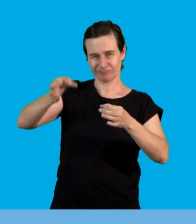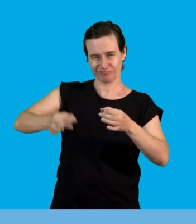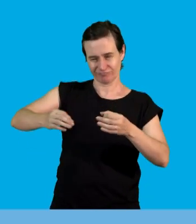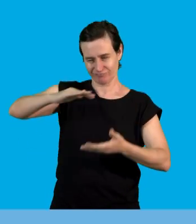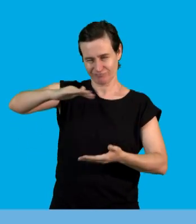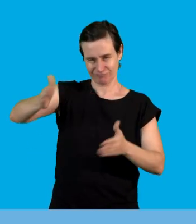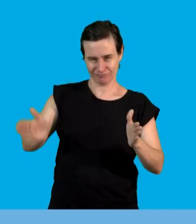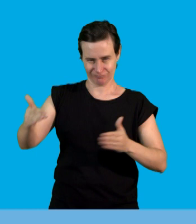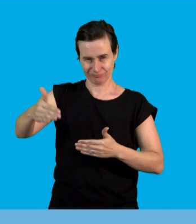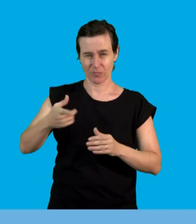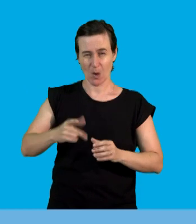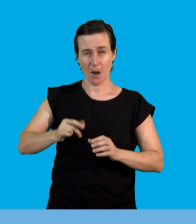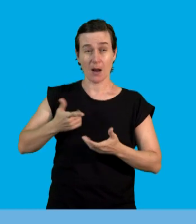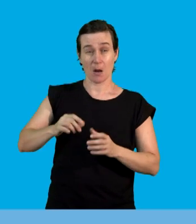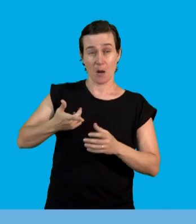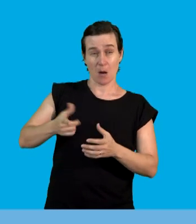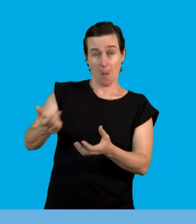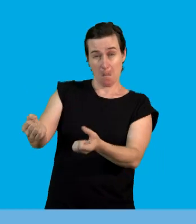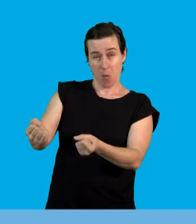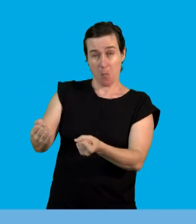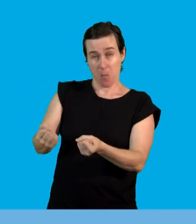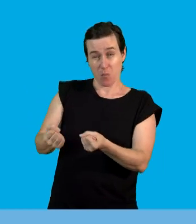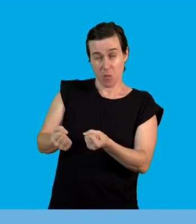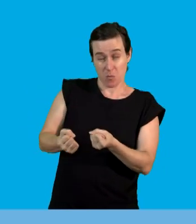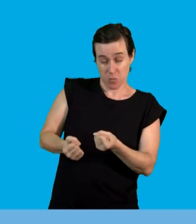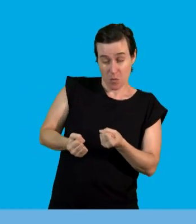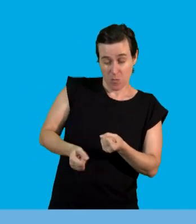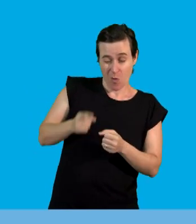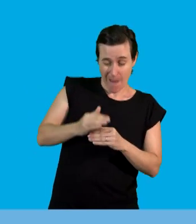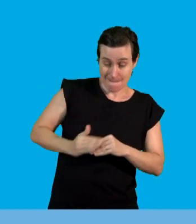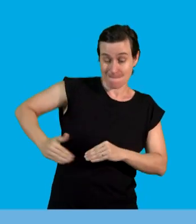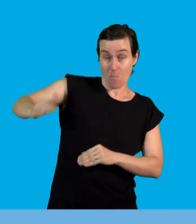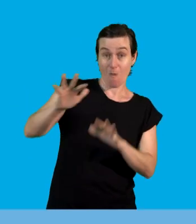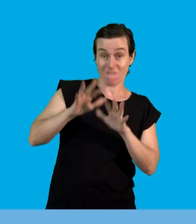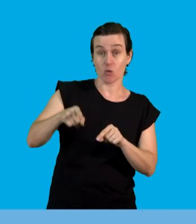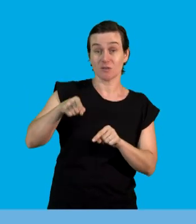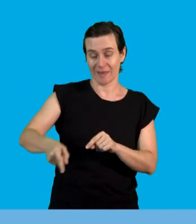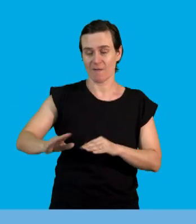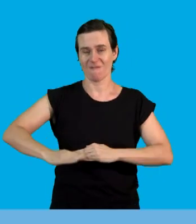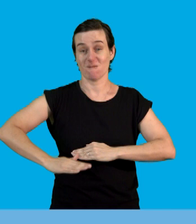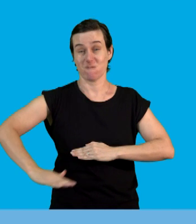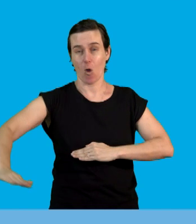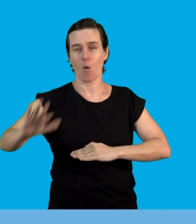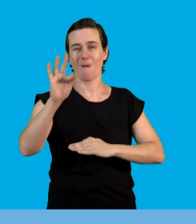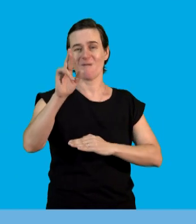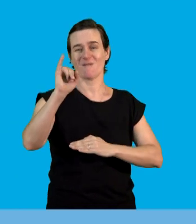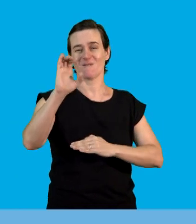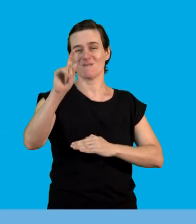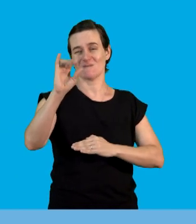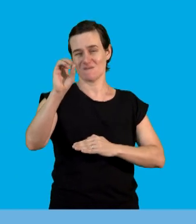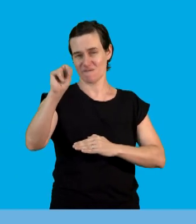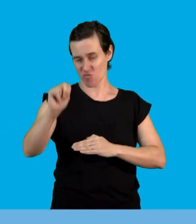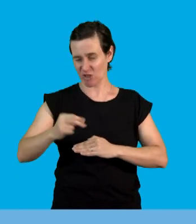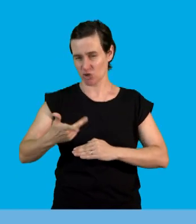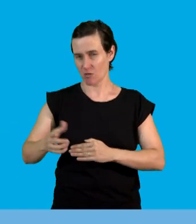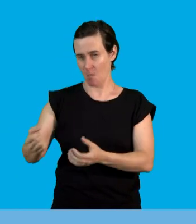with a pull force that is larger than the frictional force on the floor onto the crate. So in this case, on the previous example, the